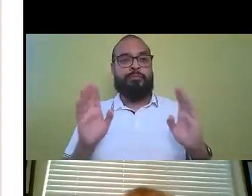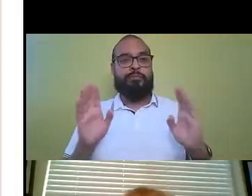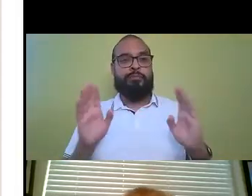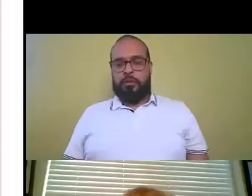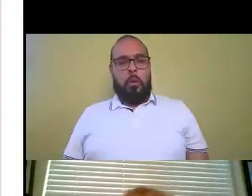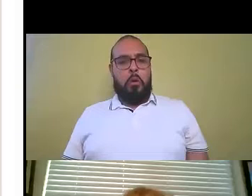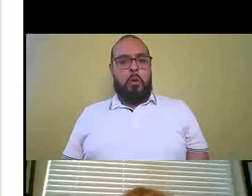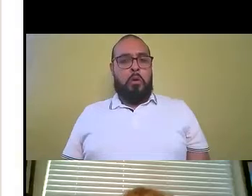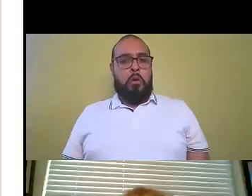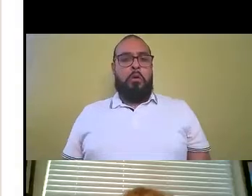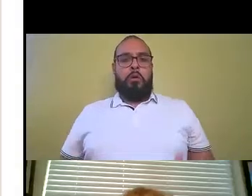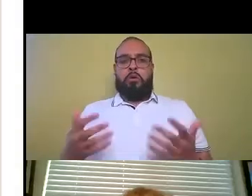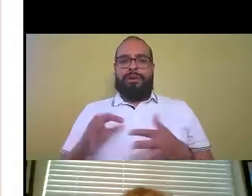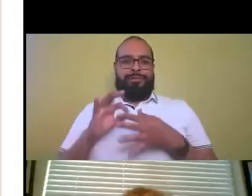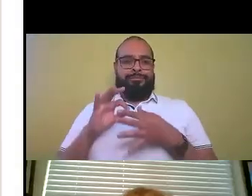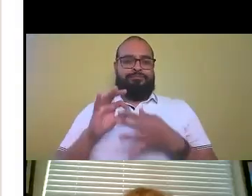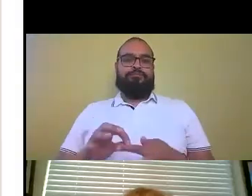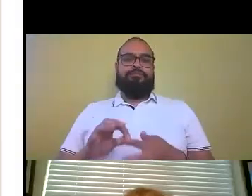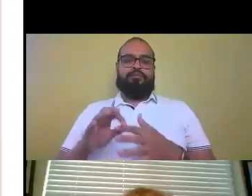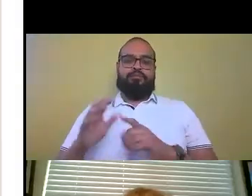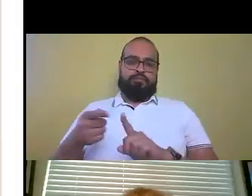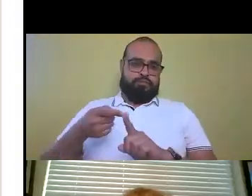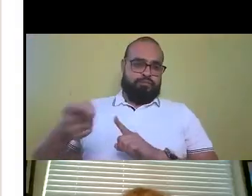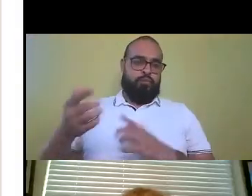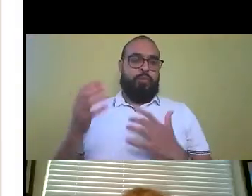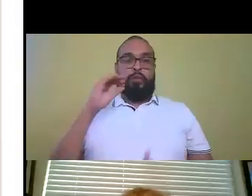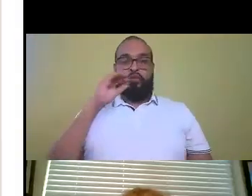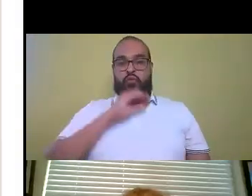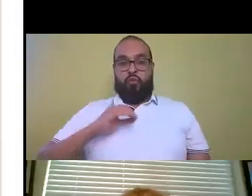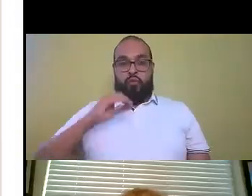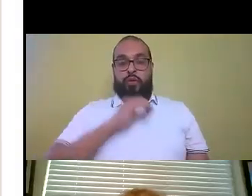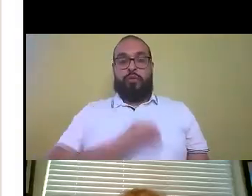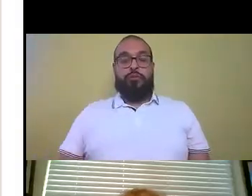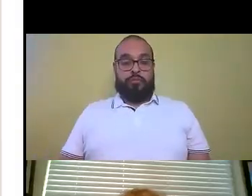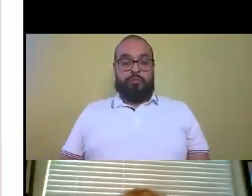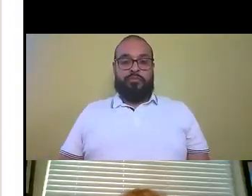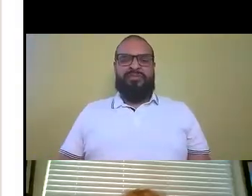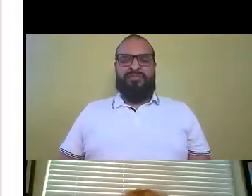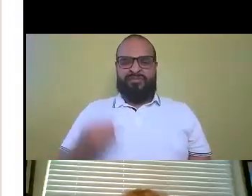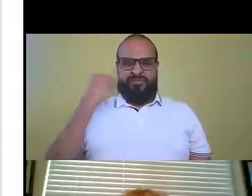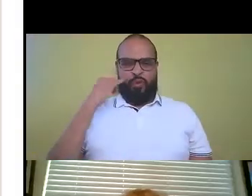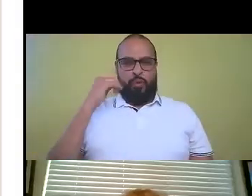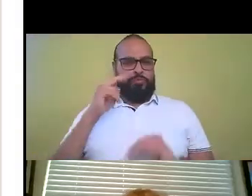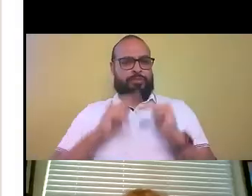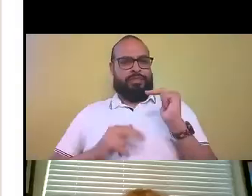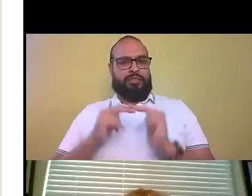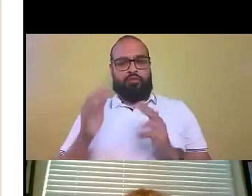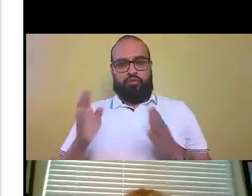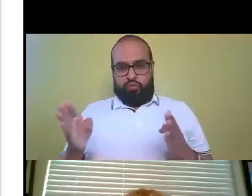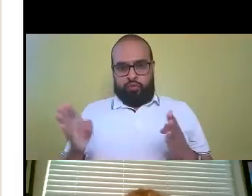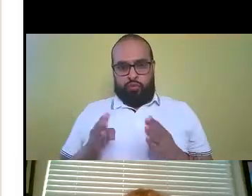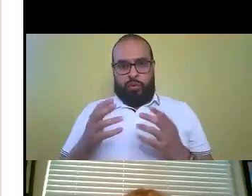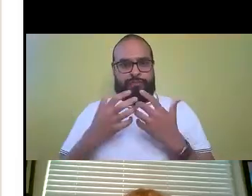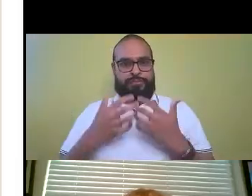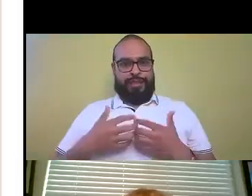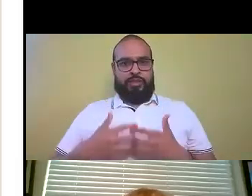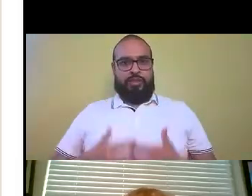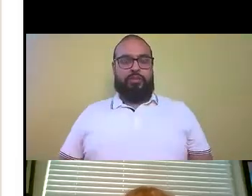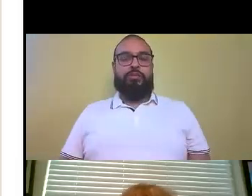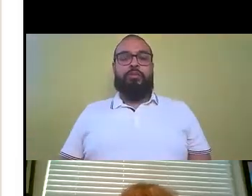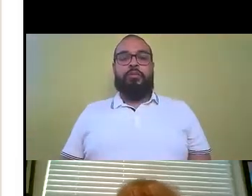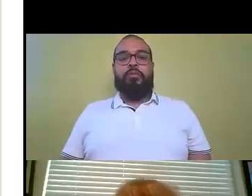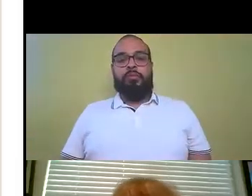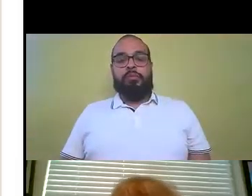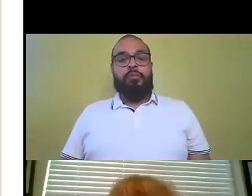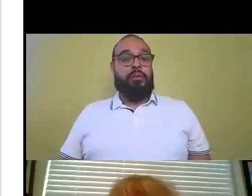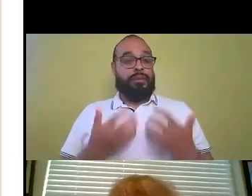with a lot of oral. So we would always be thinking if we were building a little engine, a little engine